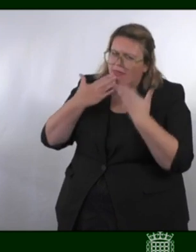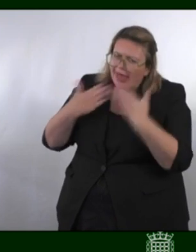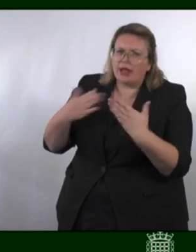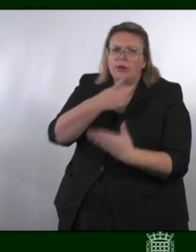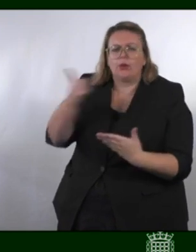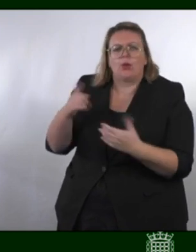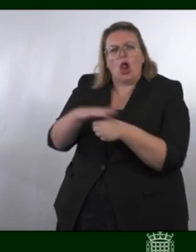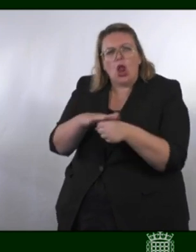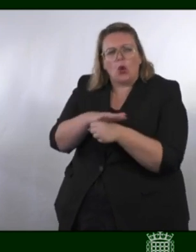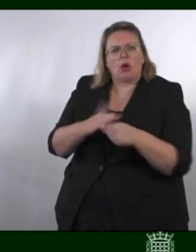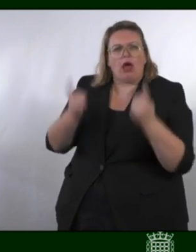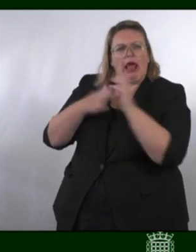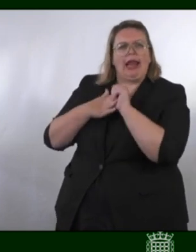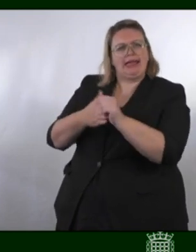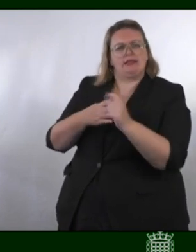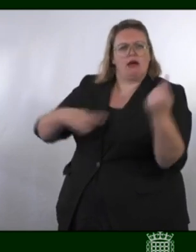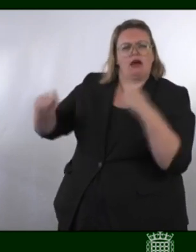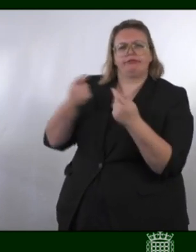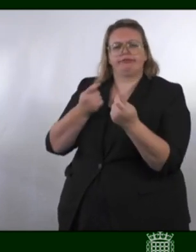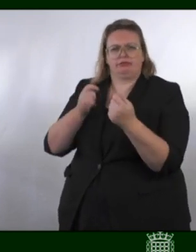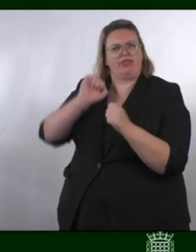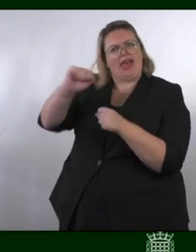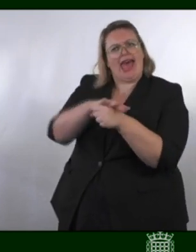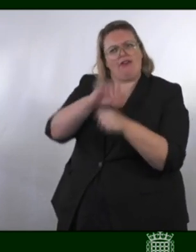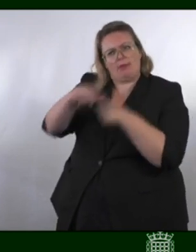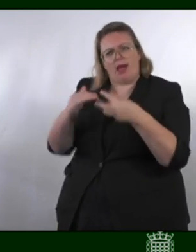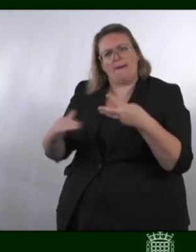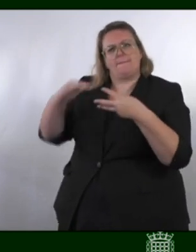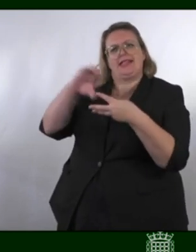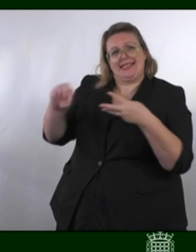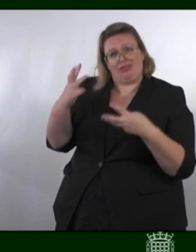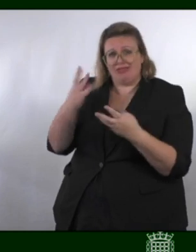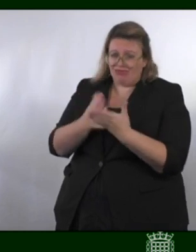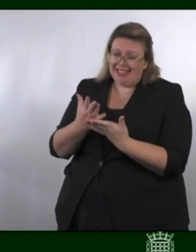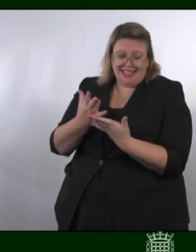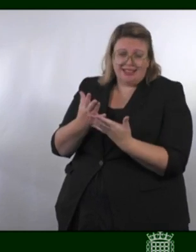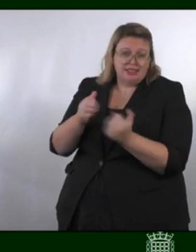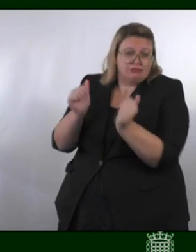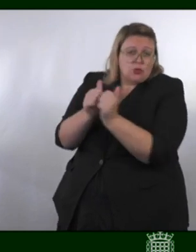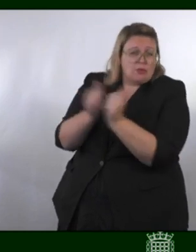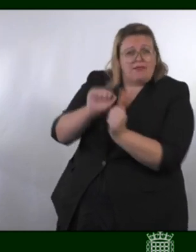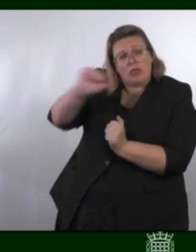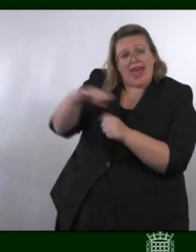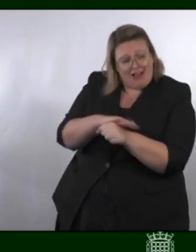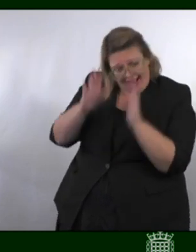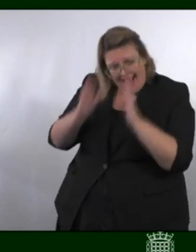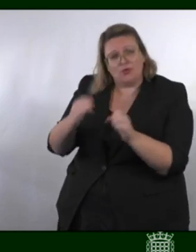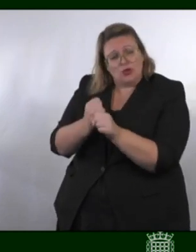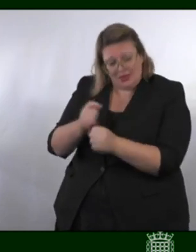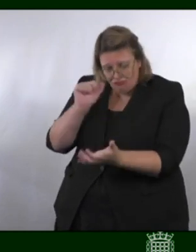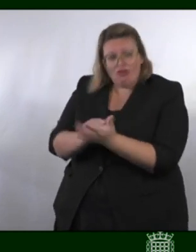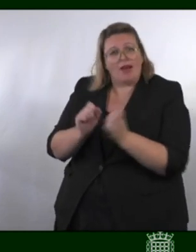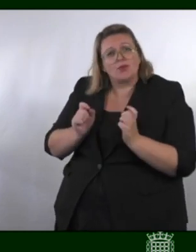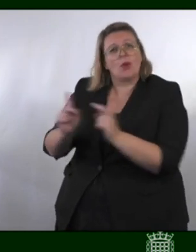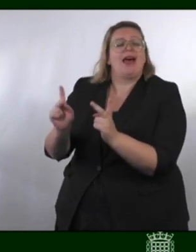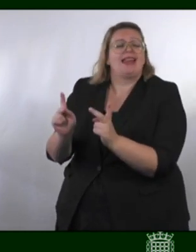into Tier 3, because it's the right thing for them to do, the right thing for their constituents, the right thing to save lives.